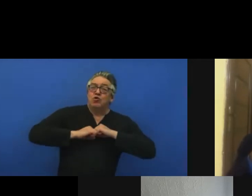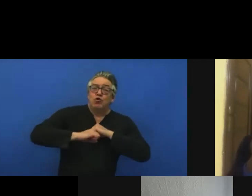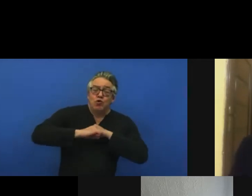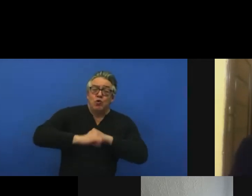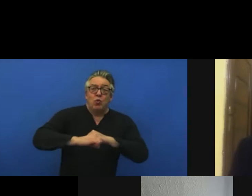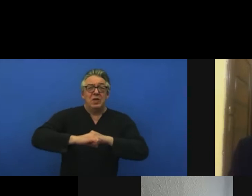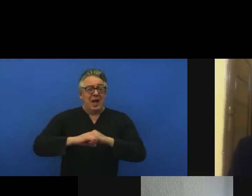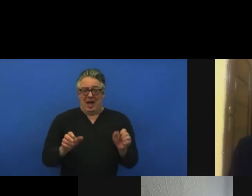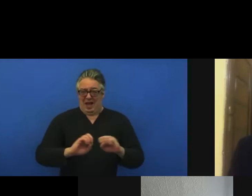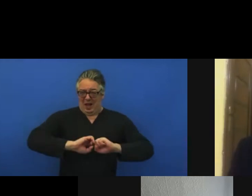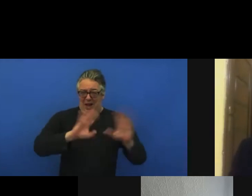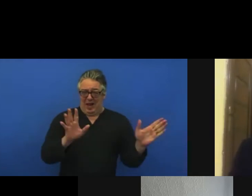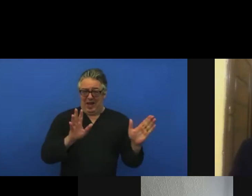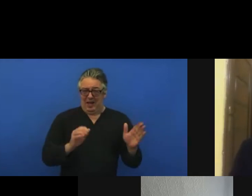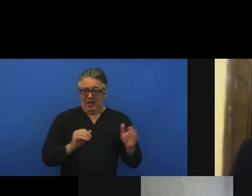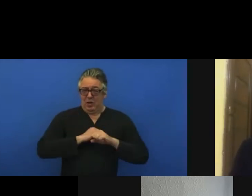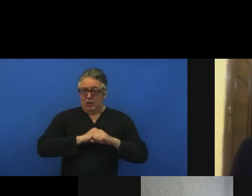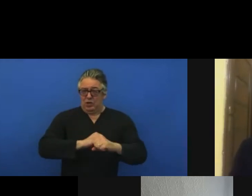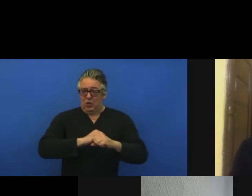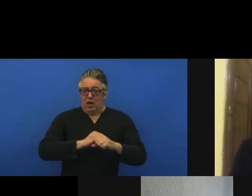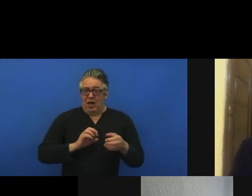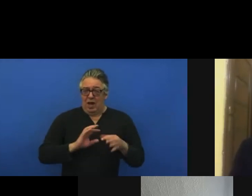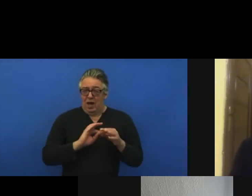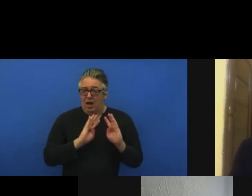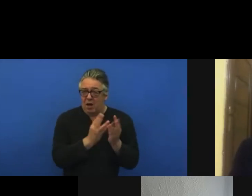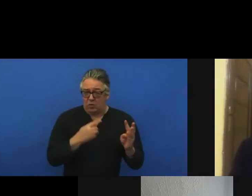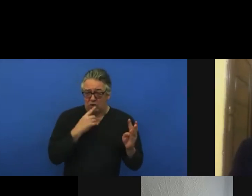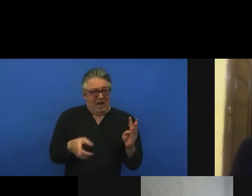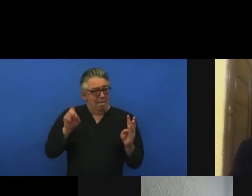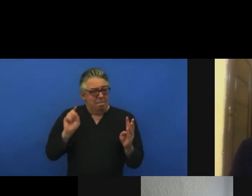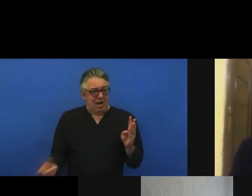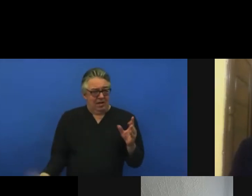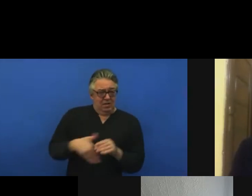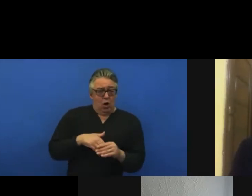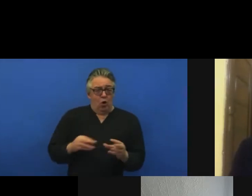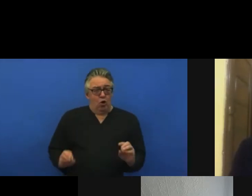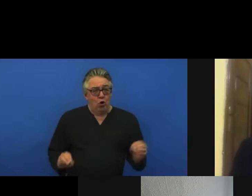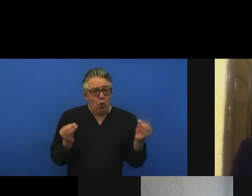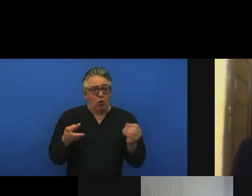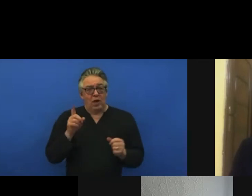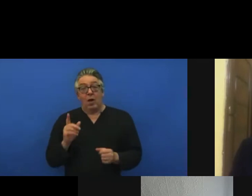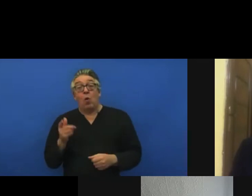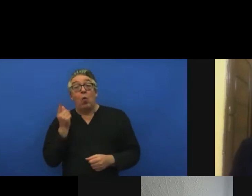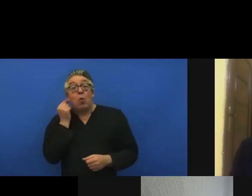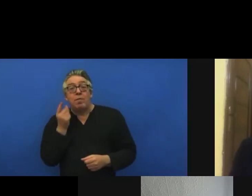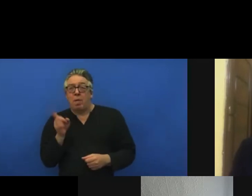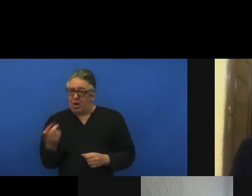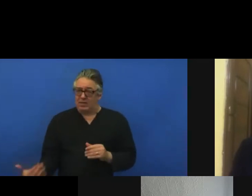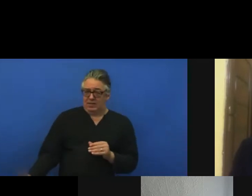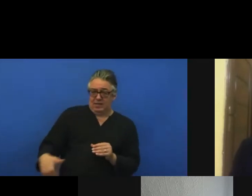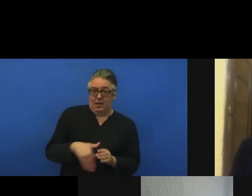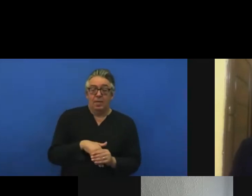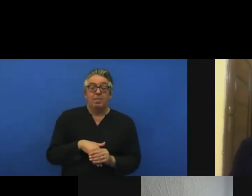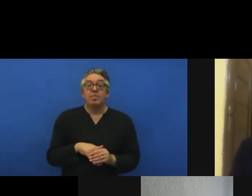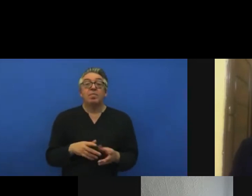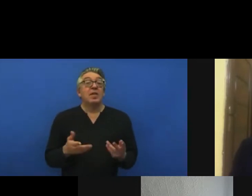young people in peace and security related issues. But it is rather about meeting best